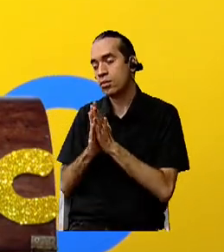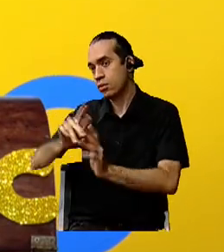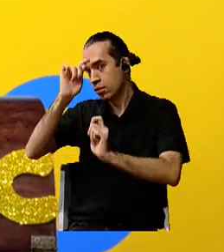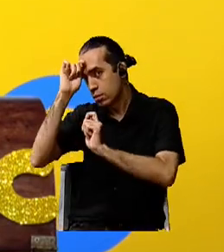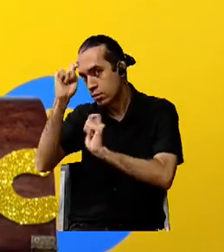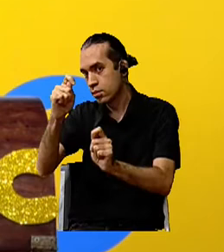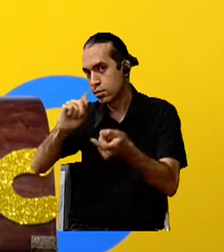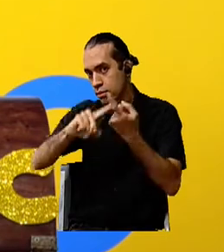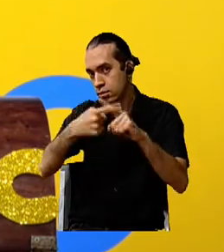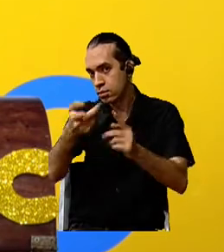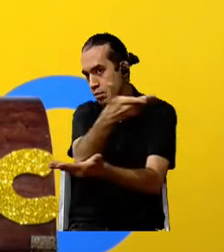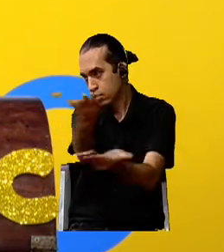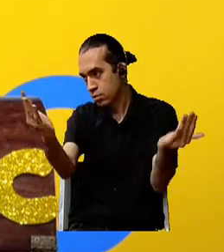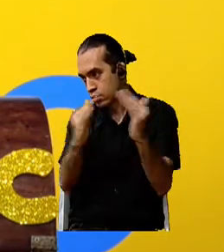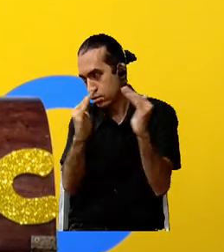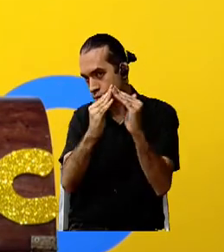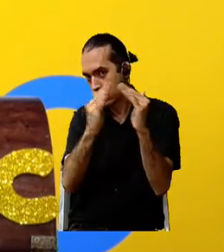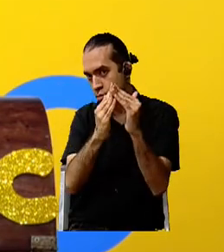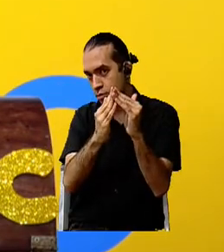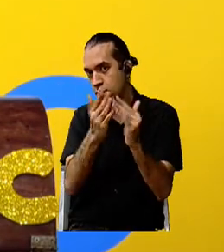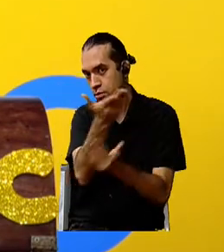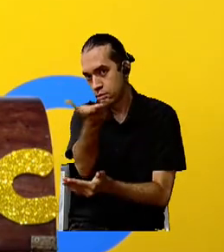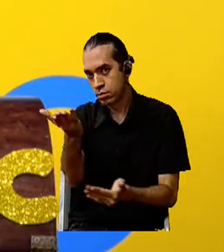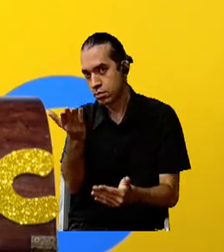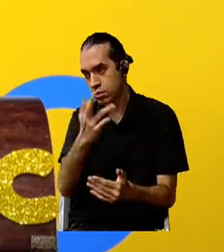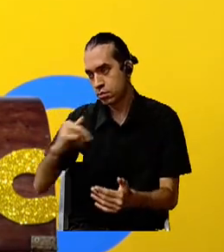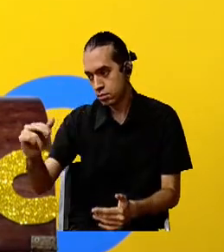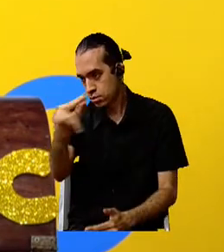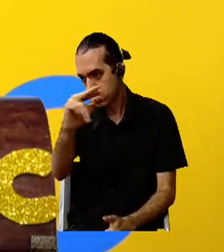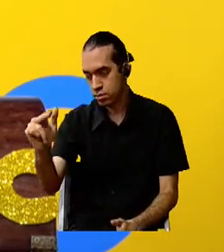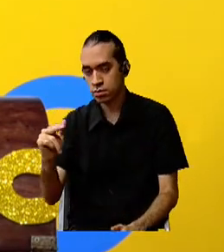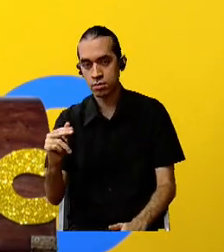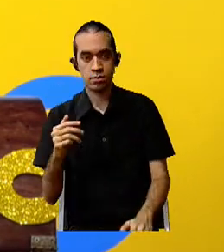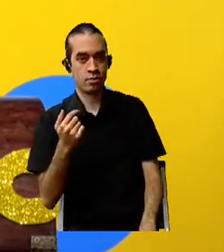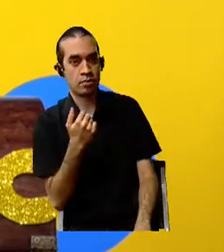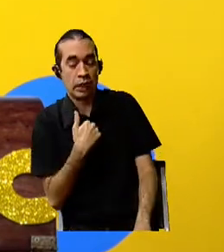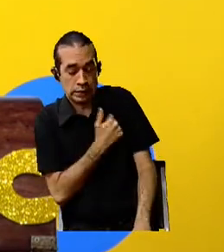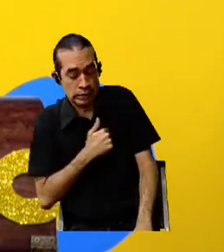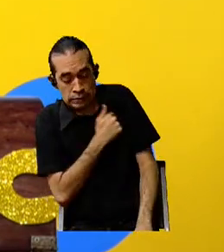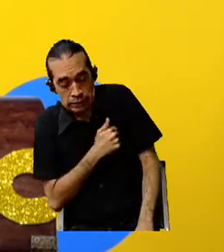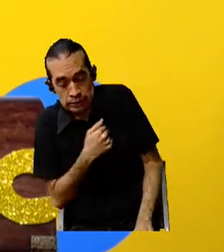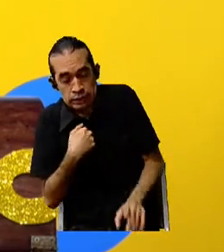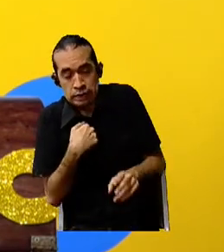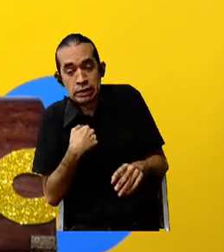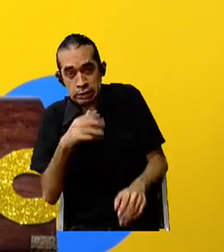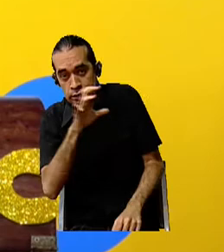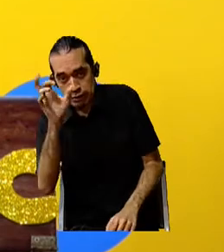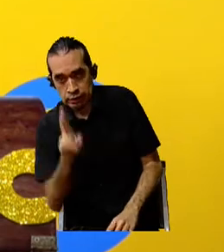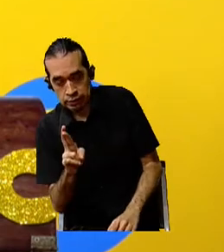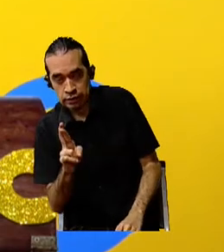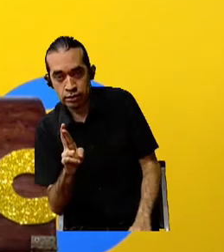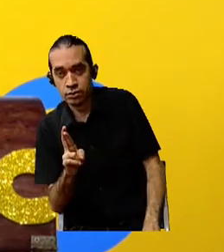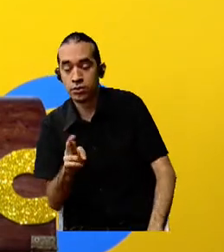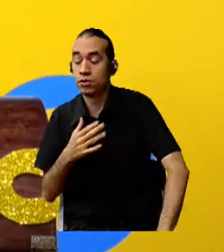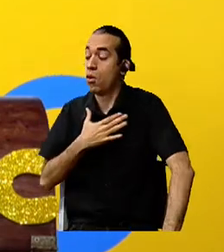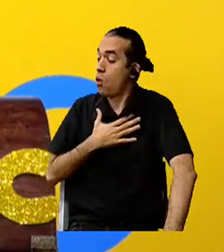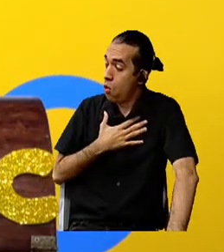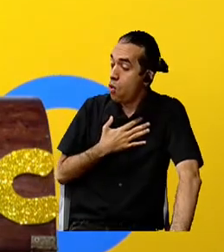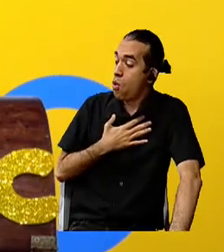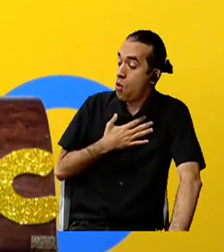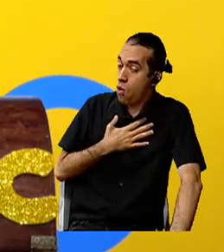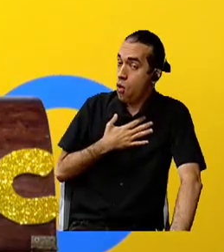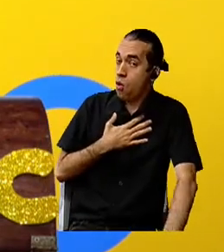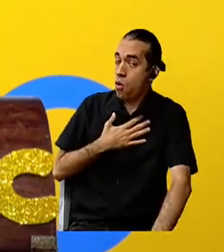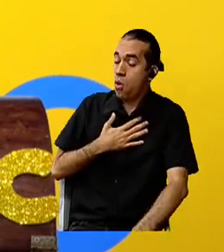with our friends at home. They are your classmates. I'm sorry, I am from Costa Rica. Oh,